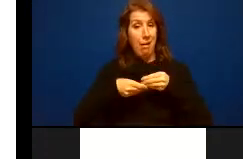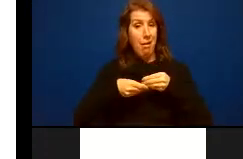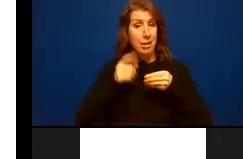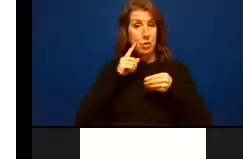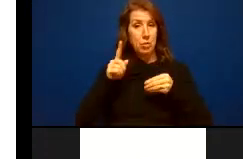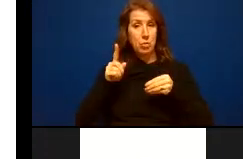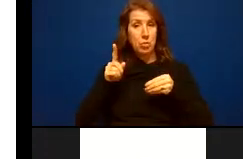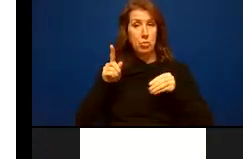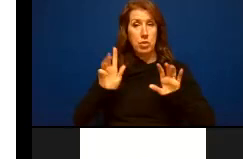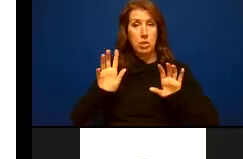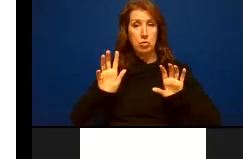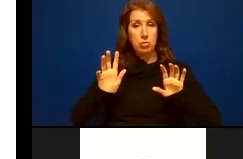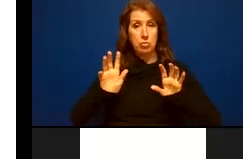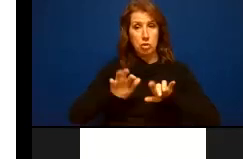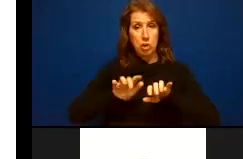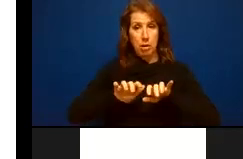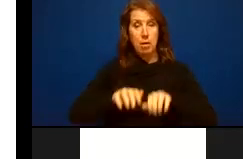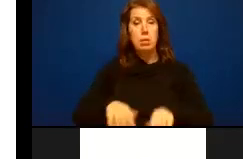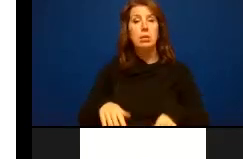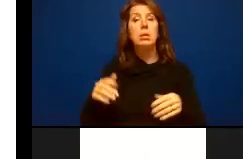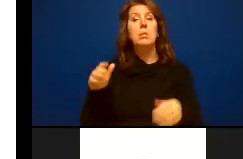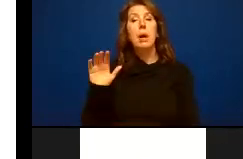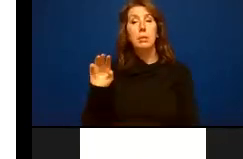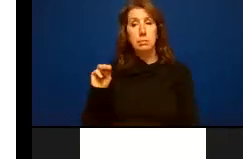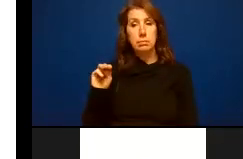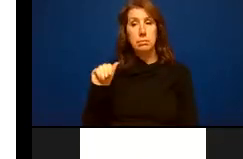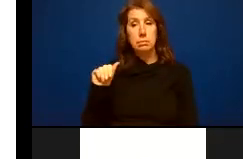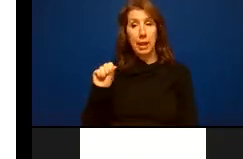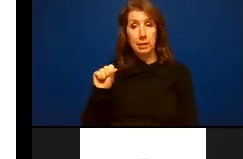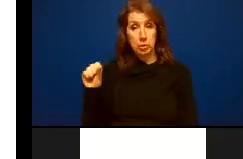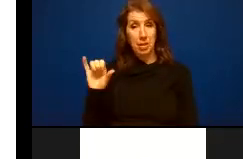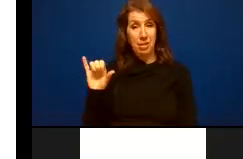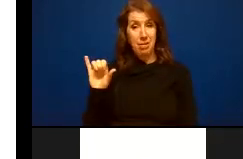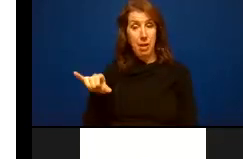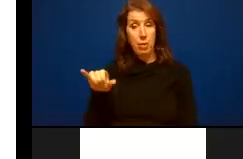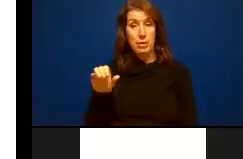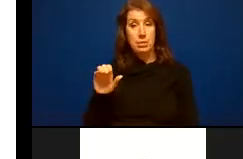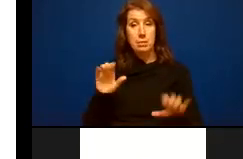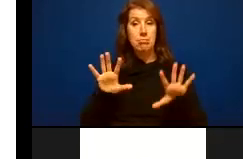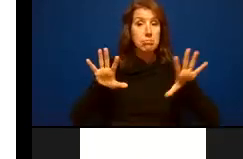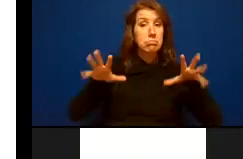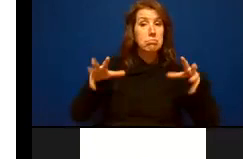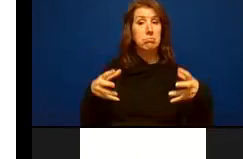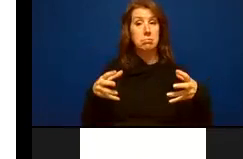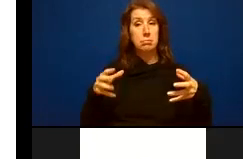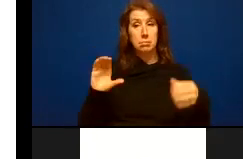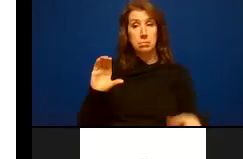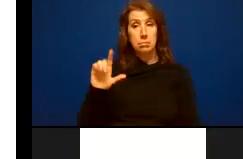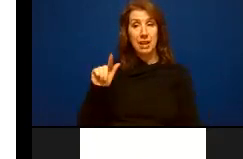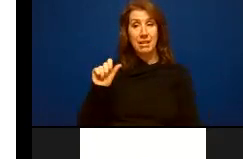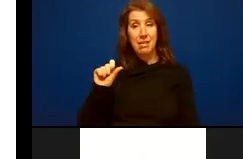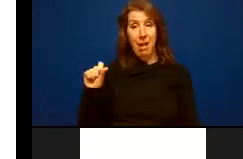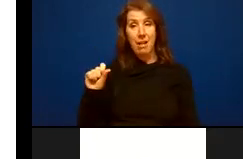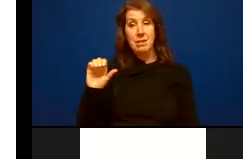But in Massachusetts, there was a case brought as a class action involving folks at